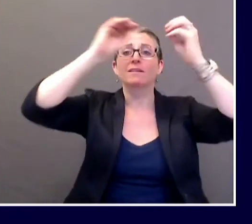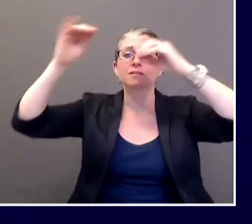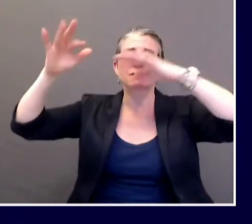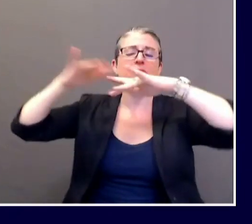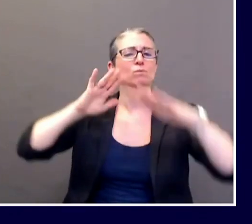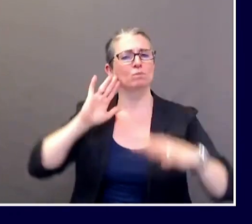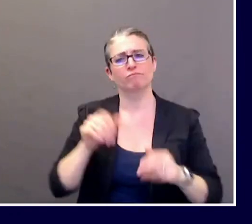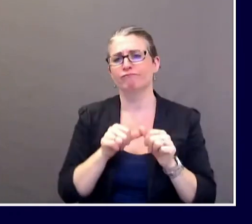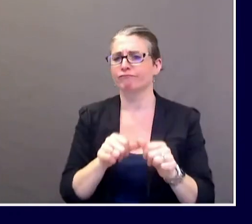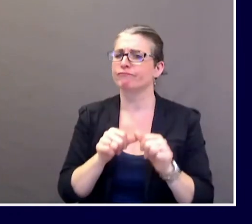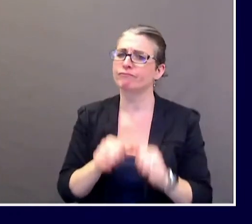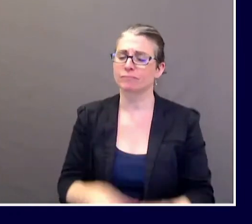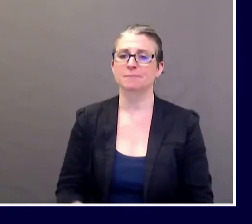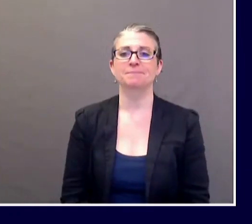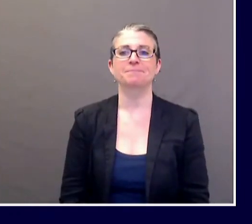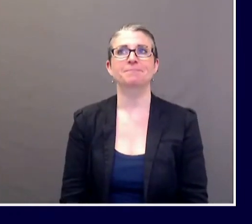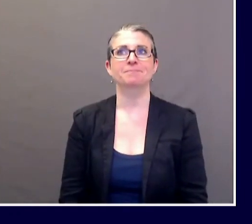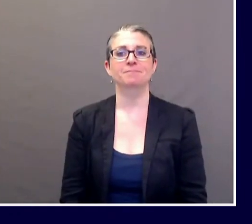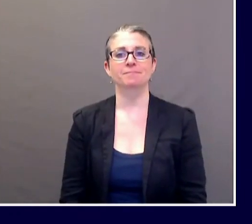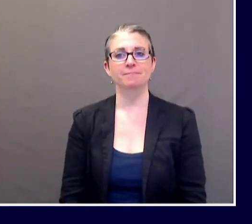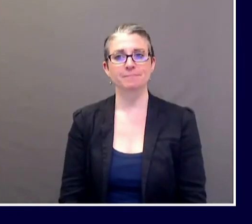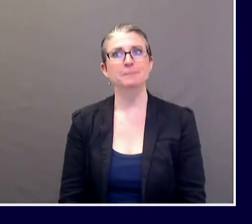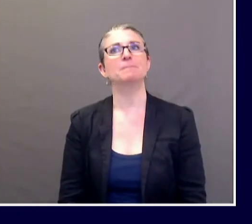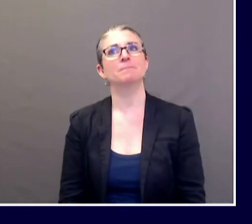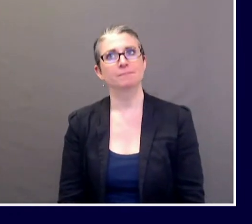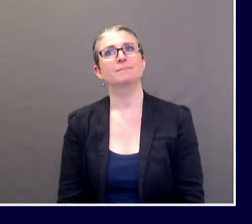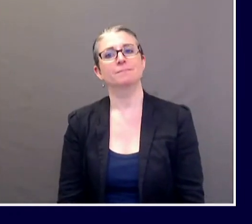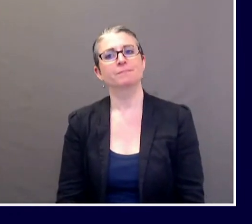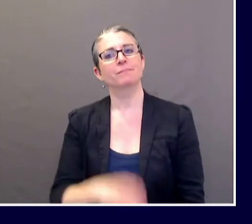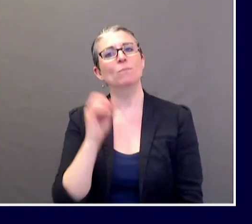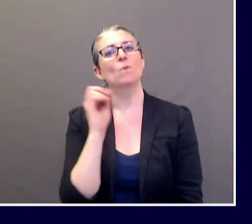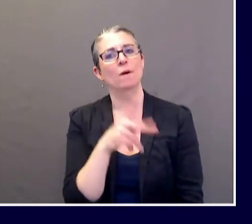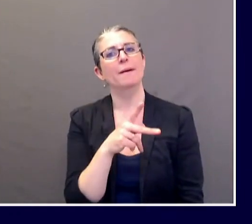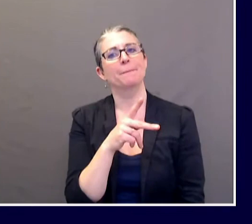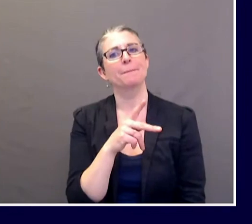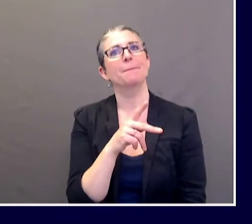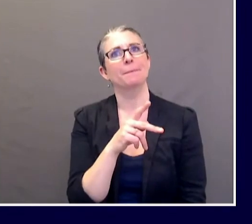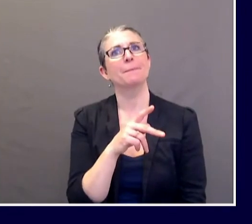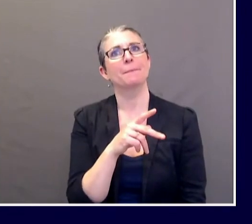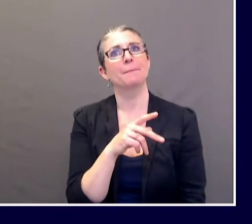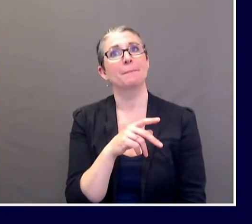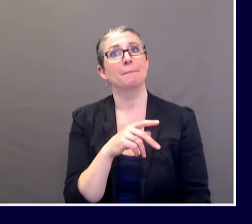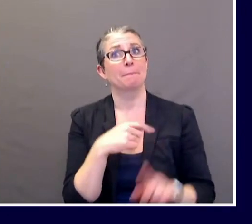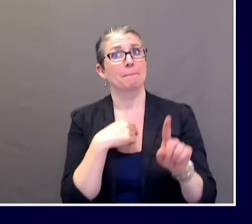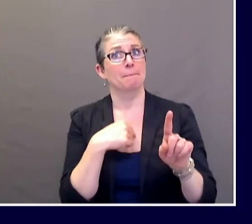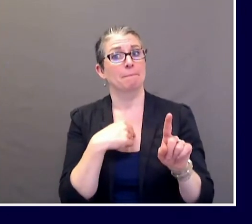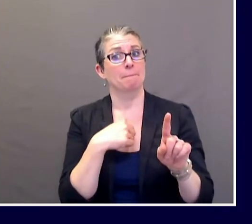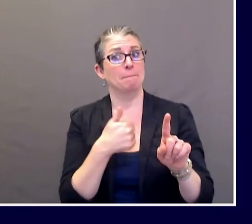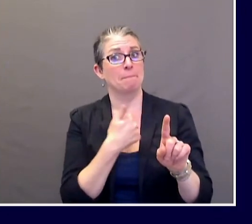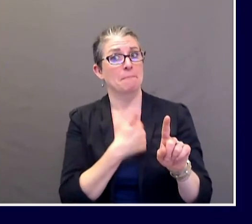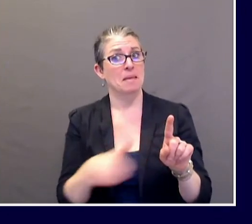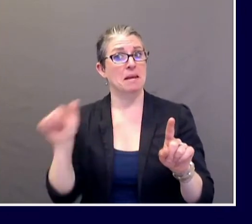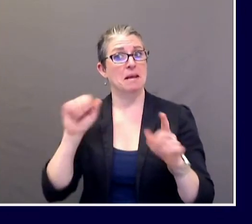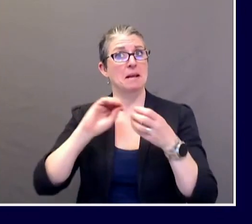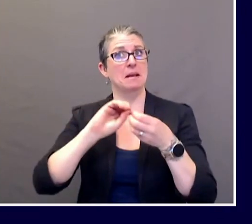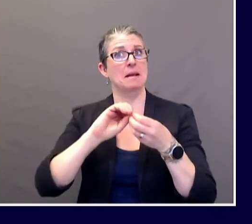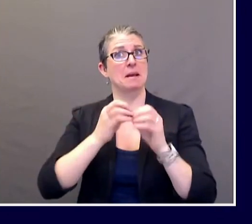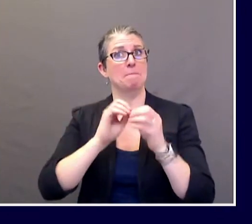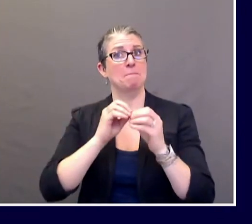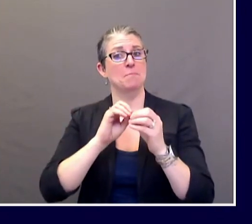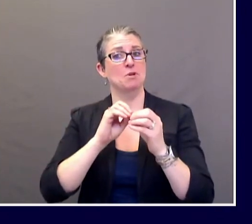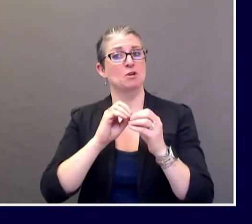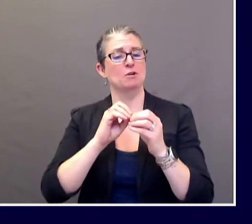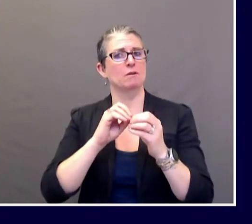some data that we can get to see how much money has been allocated to help the nursing facilities? Just